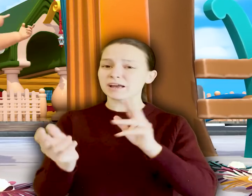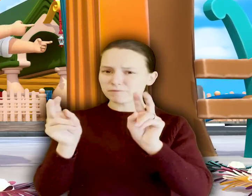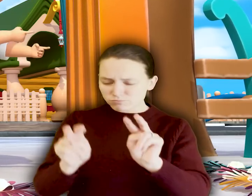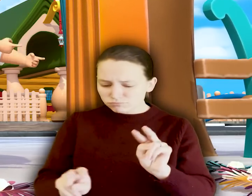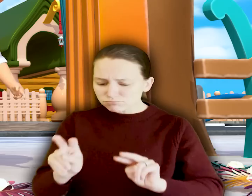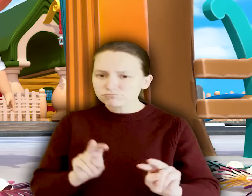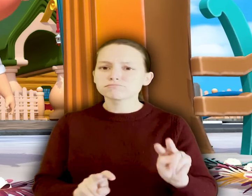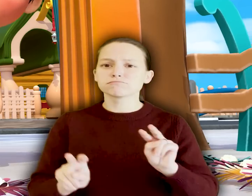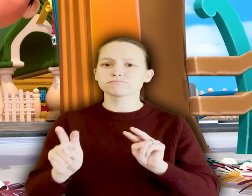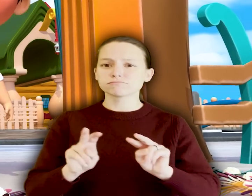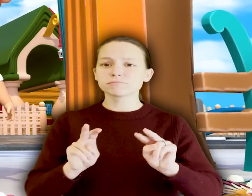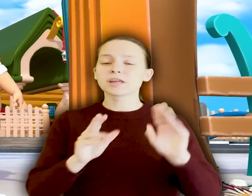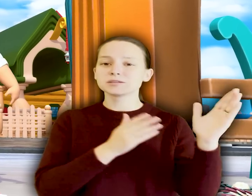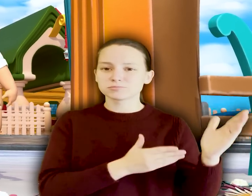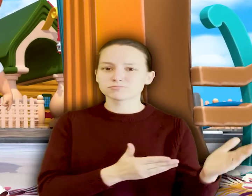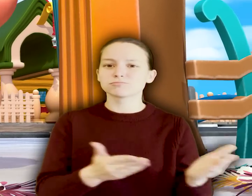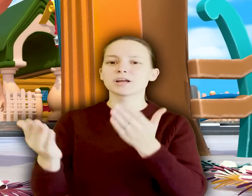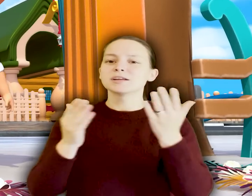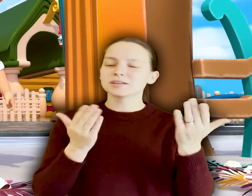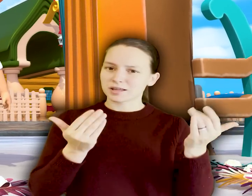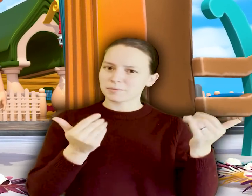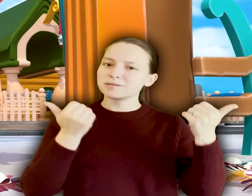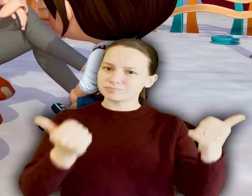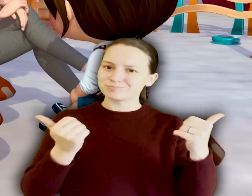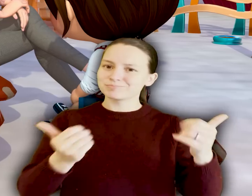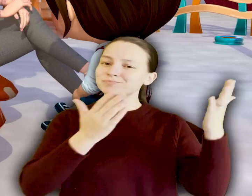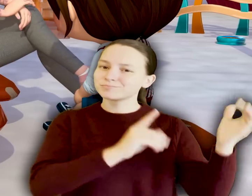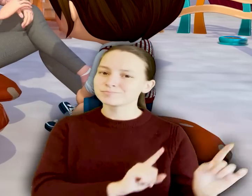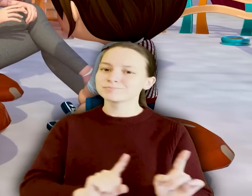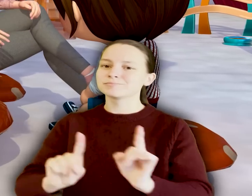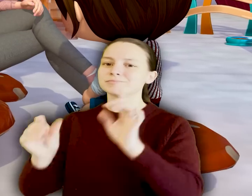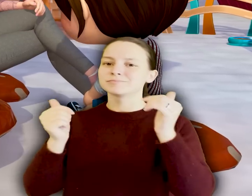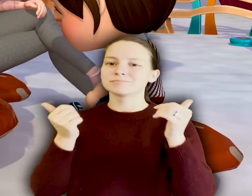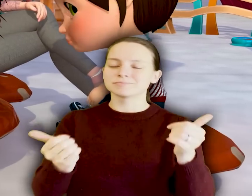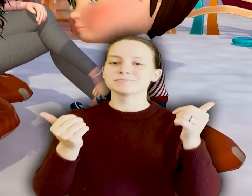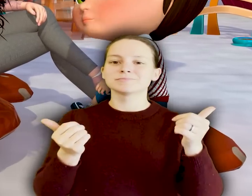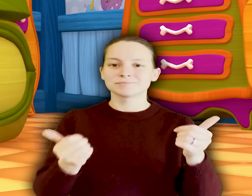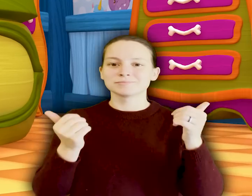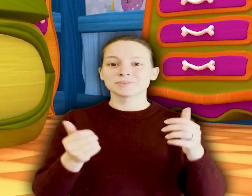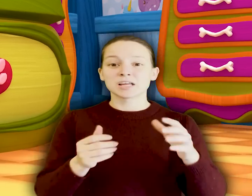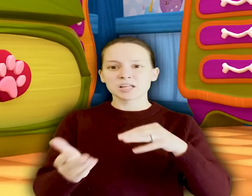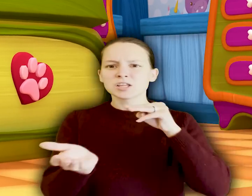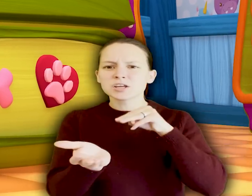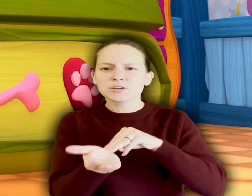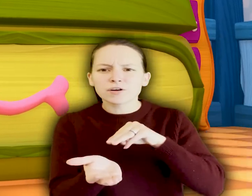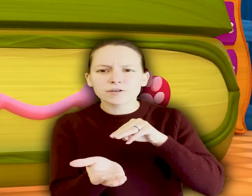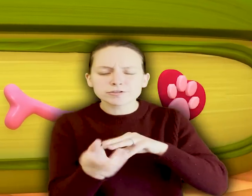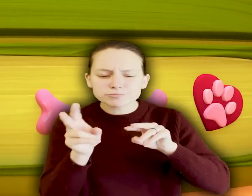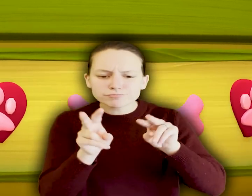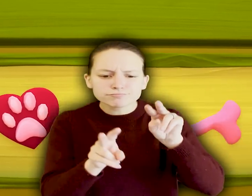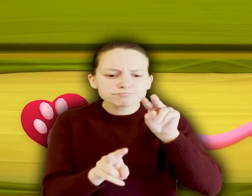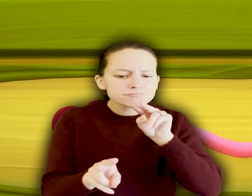and work something out so let's go now so let's go now the doctor